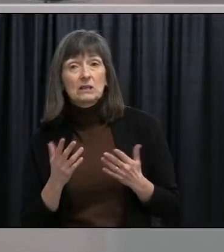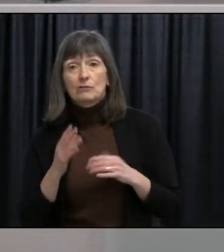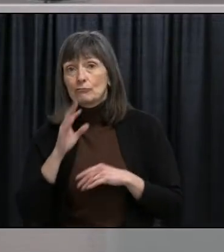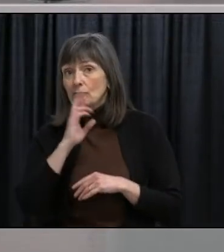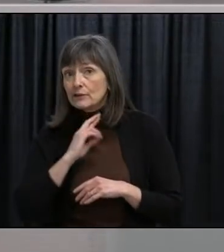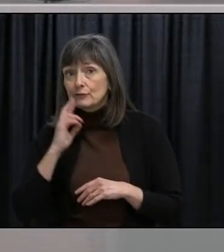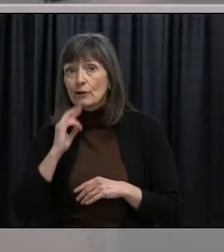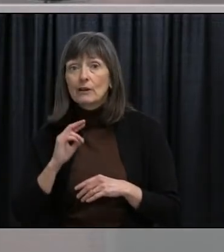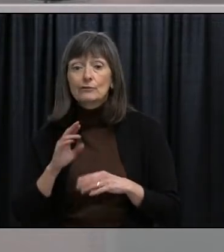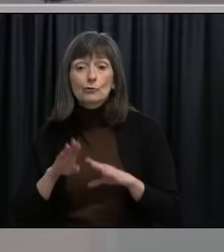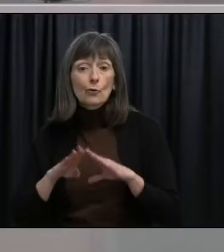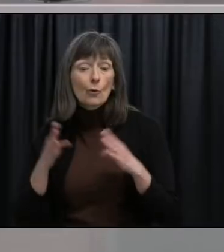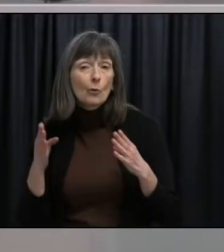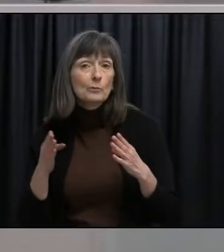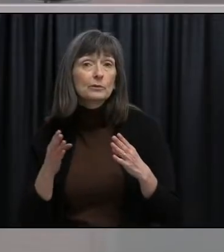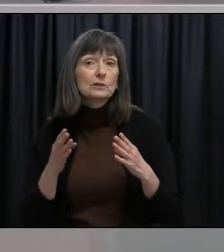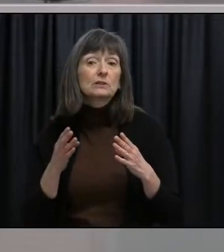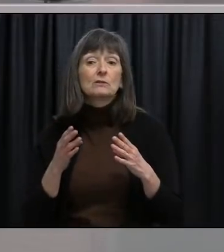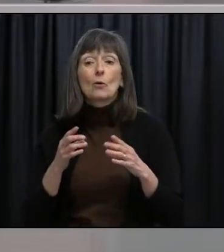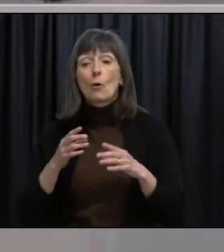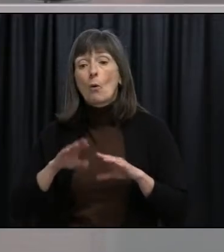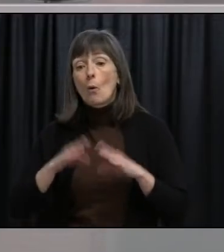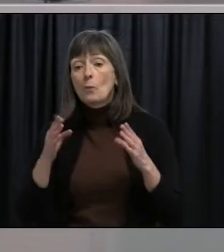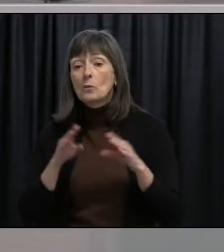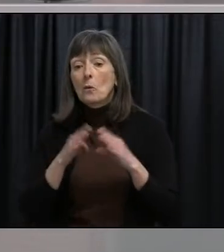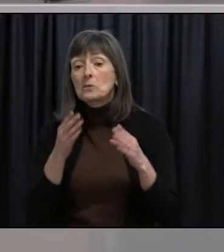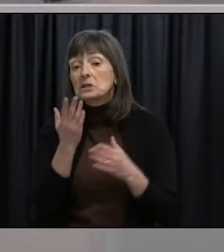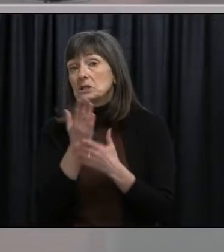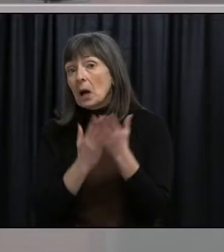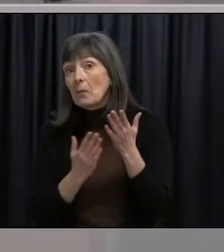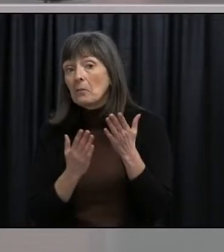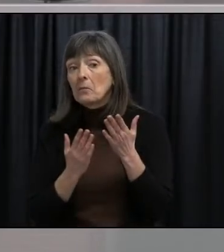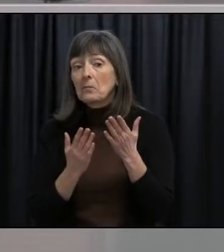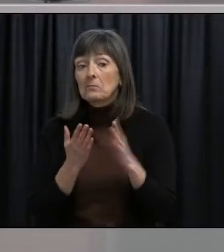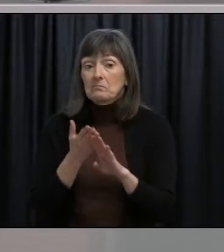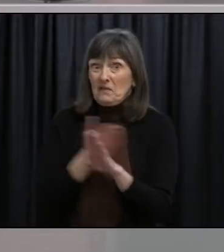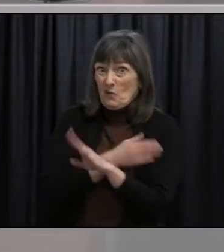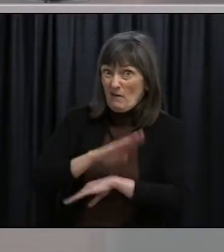back before we would get to the end of phase 3, so before the fall?